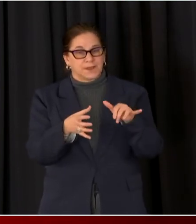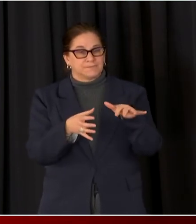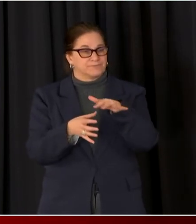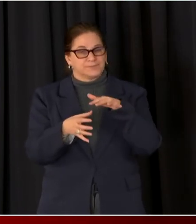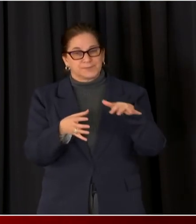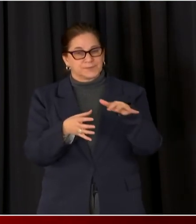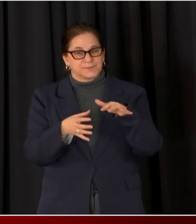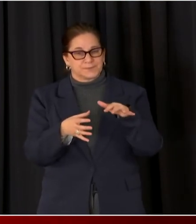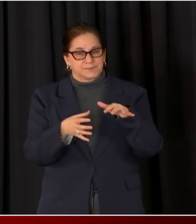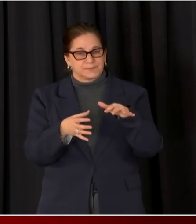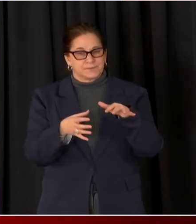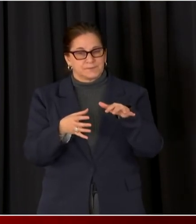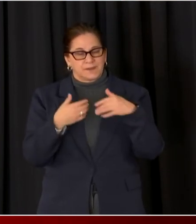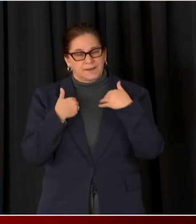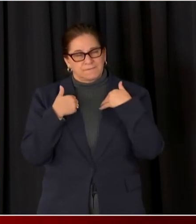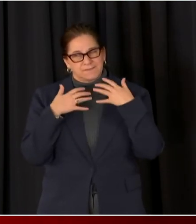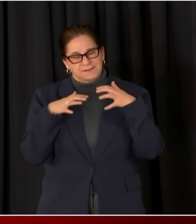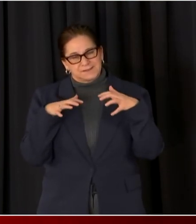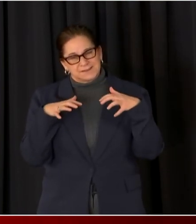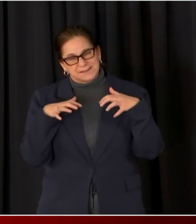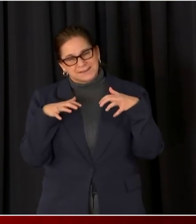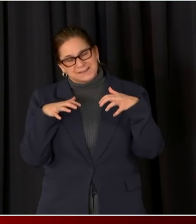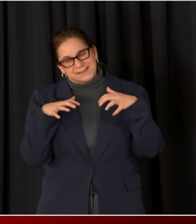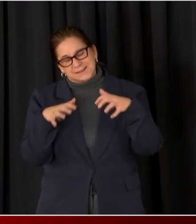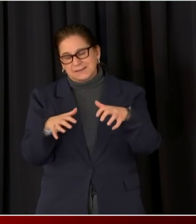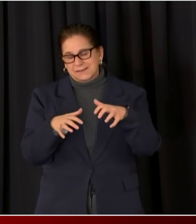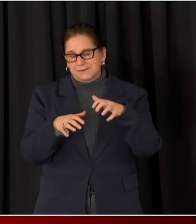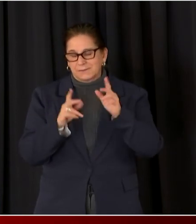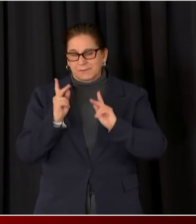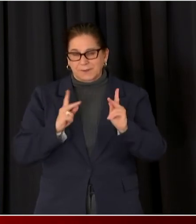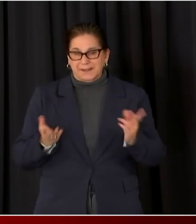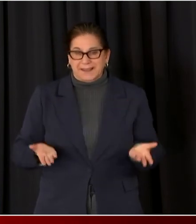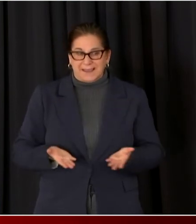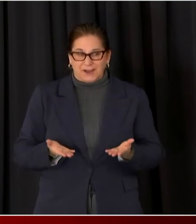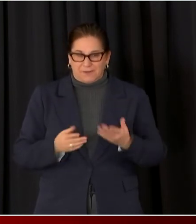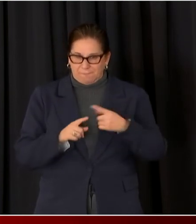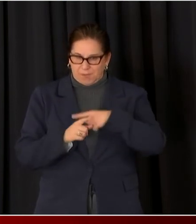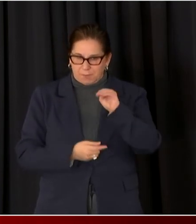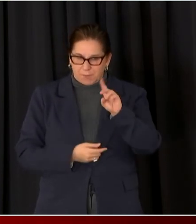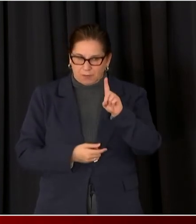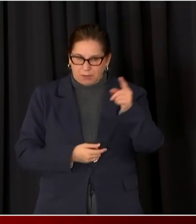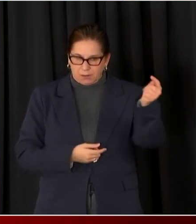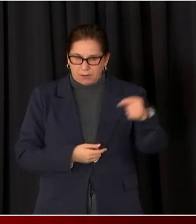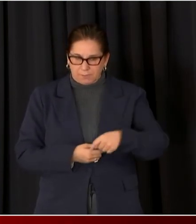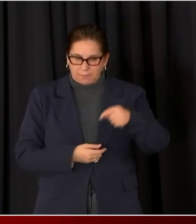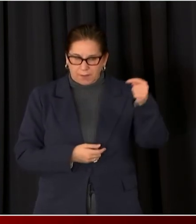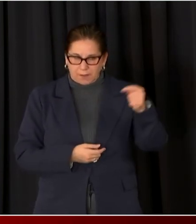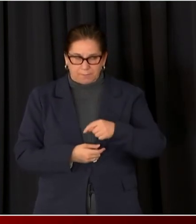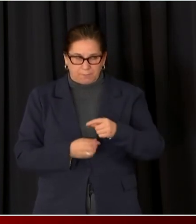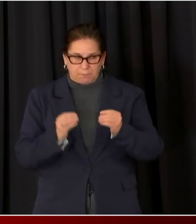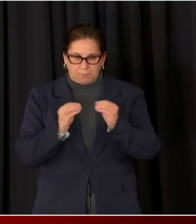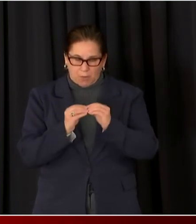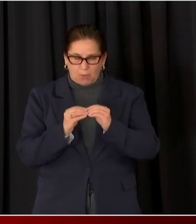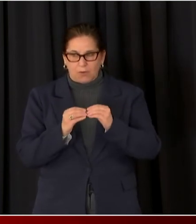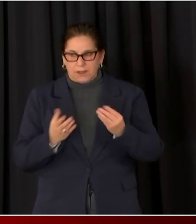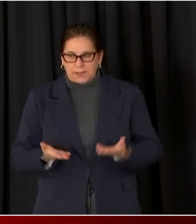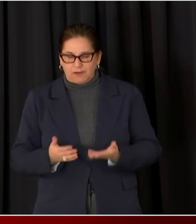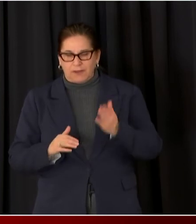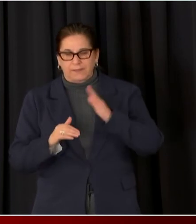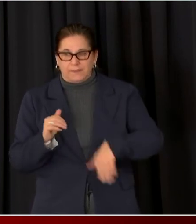workers from Maryland and Virginia who come into the district to work than DC workers going to work in their healthcare facilities.